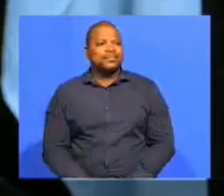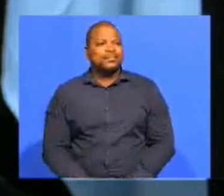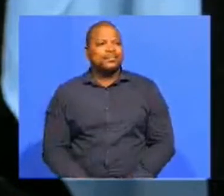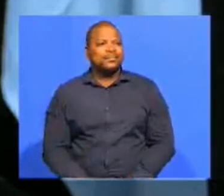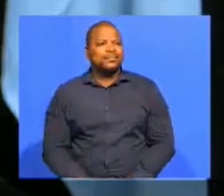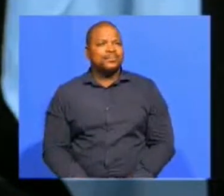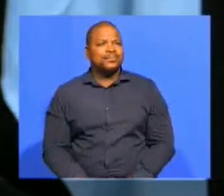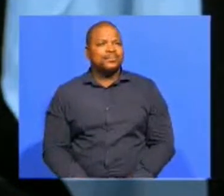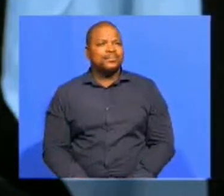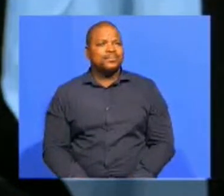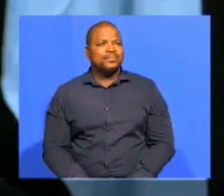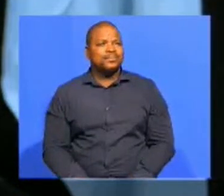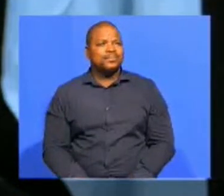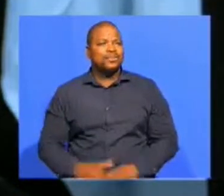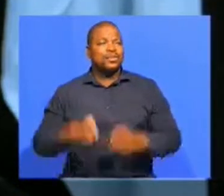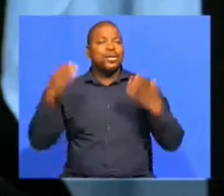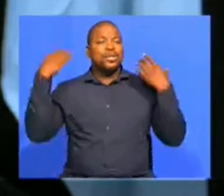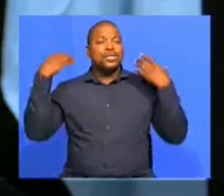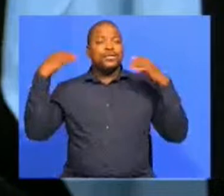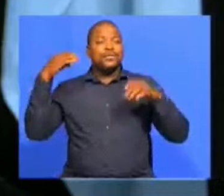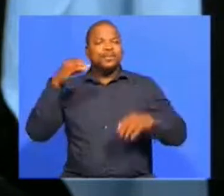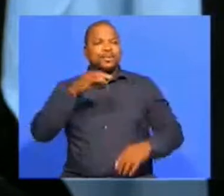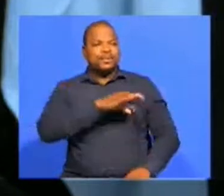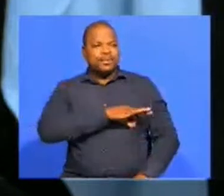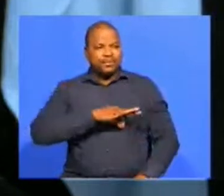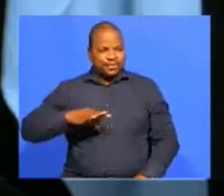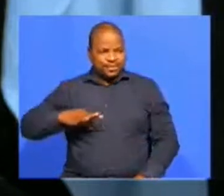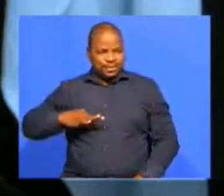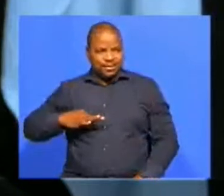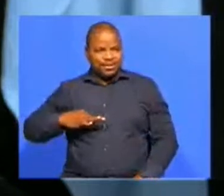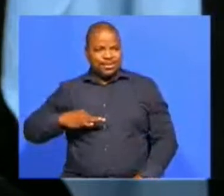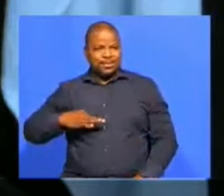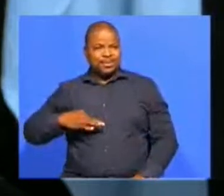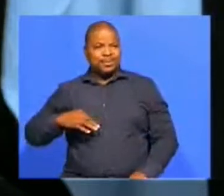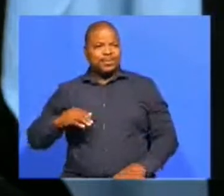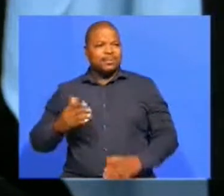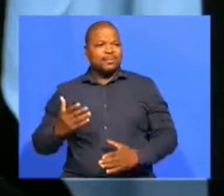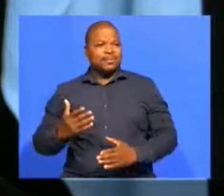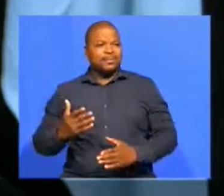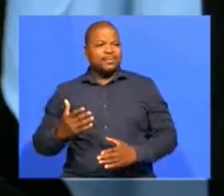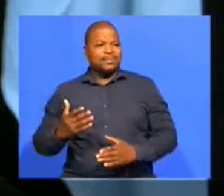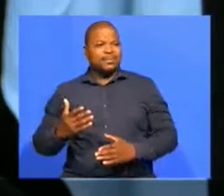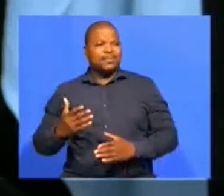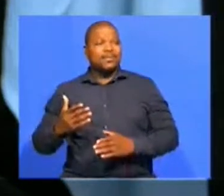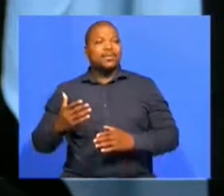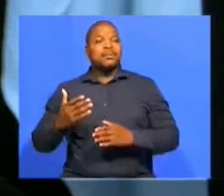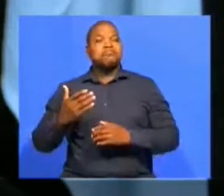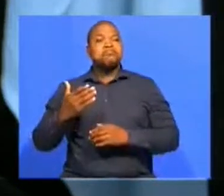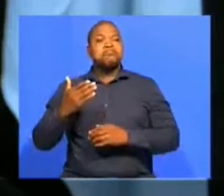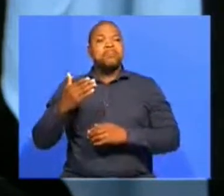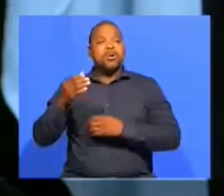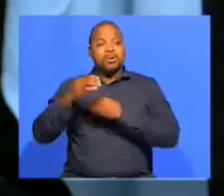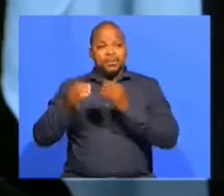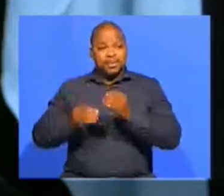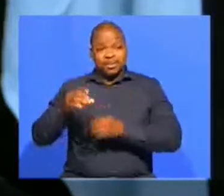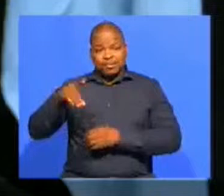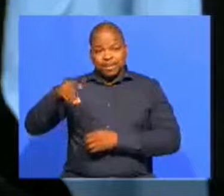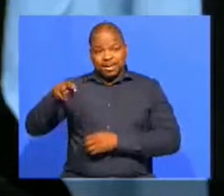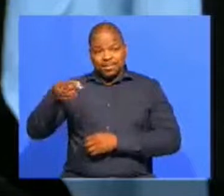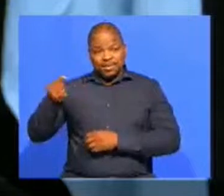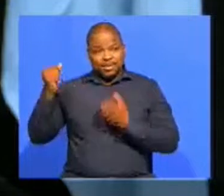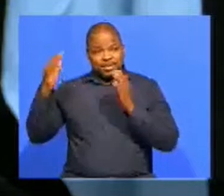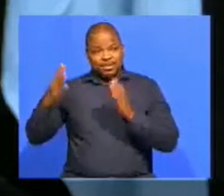We also have the chief of staff and the chief operating executive of the office of prime minister. She's